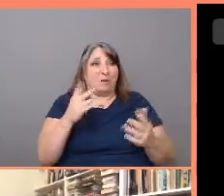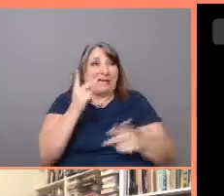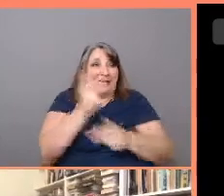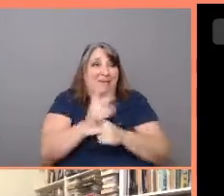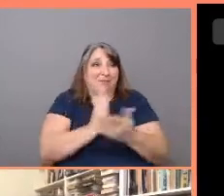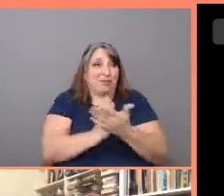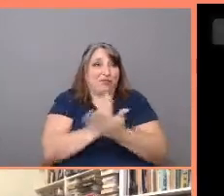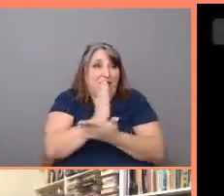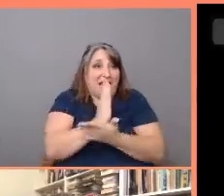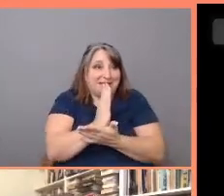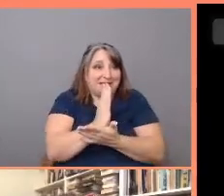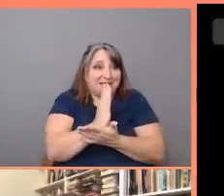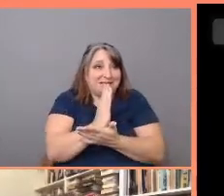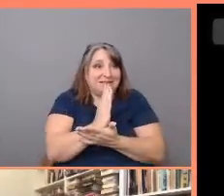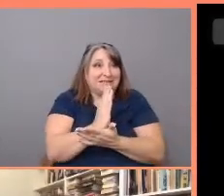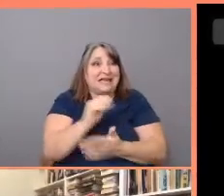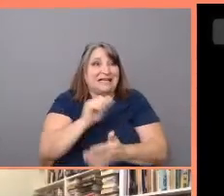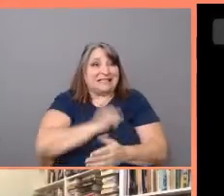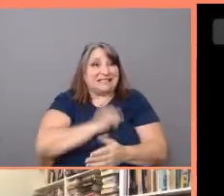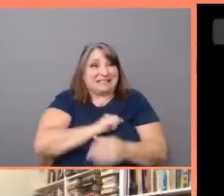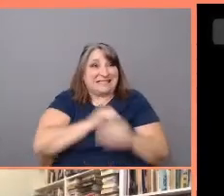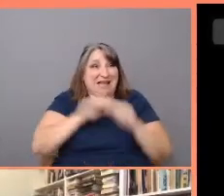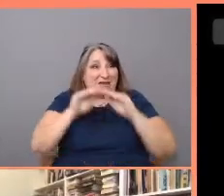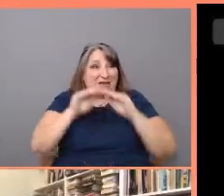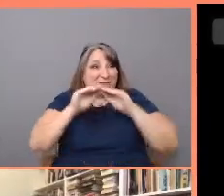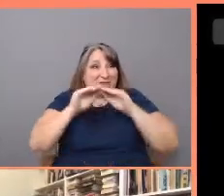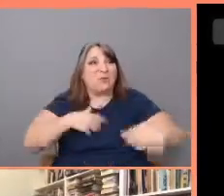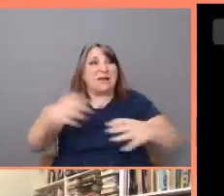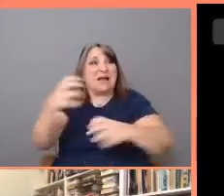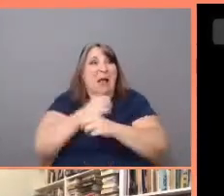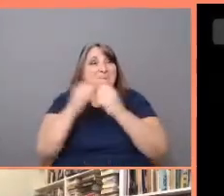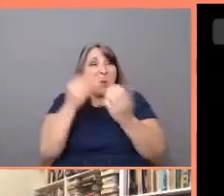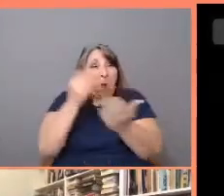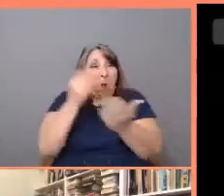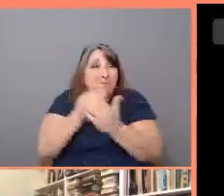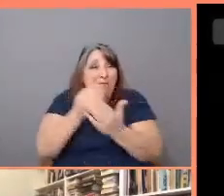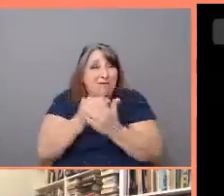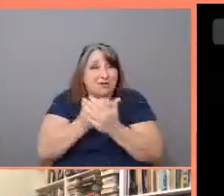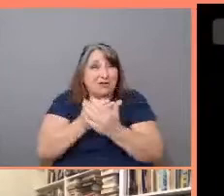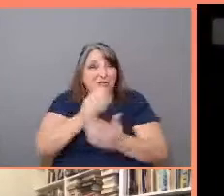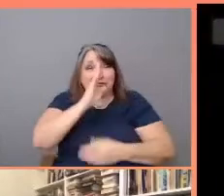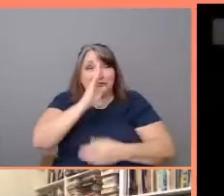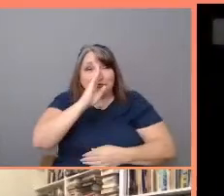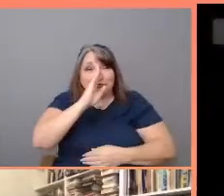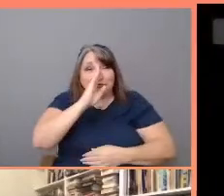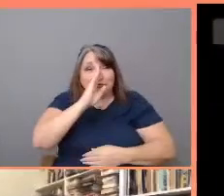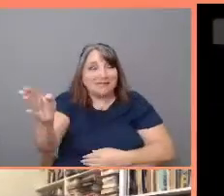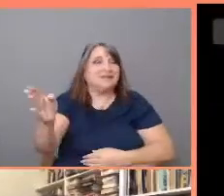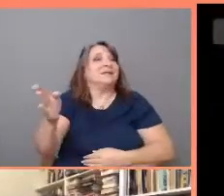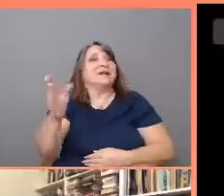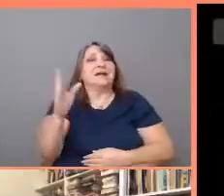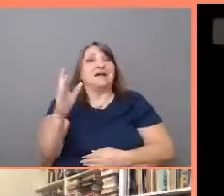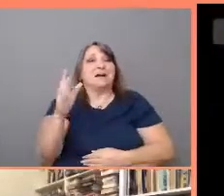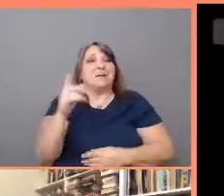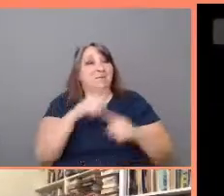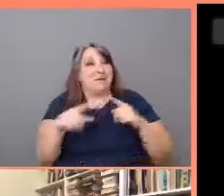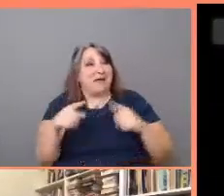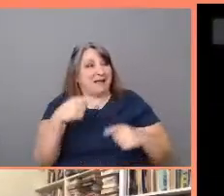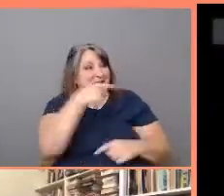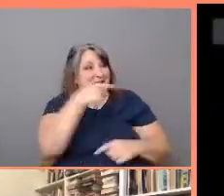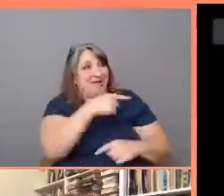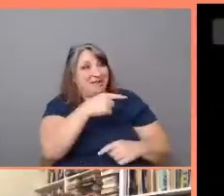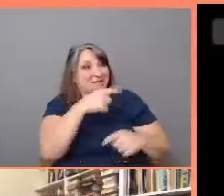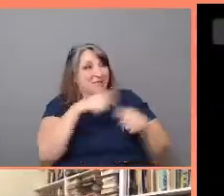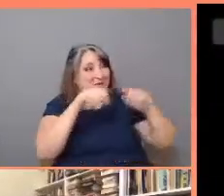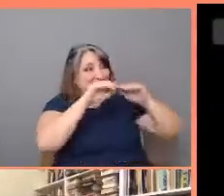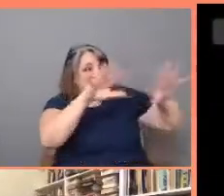and self-distributed, we ended up generating more revenue directly, whereas we still have not recouped from the proceeds from the